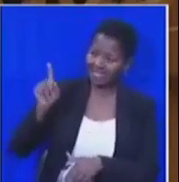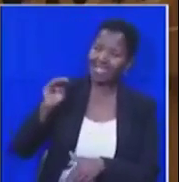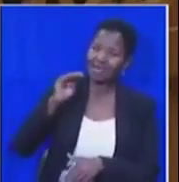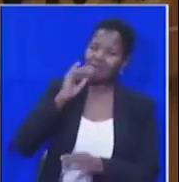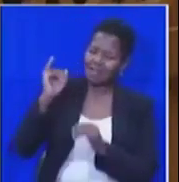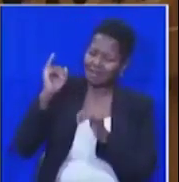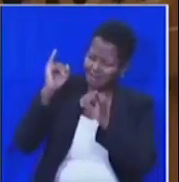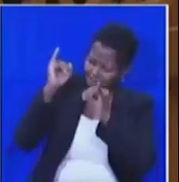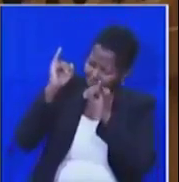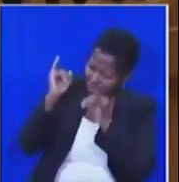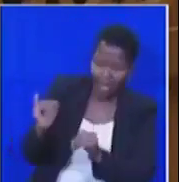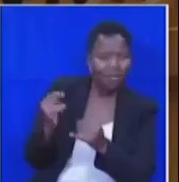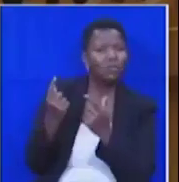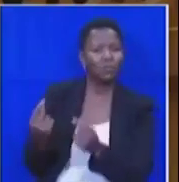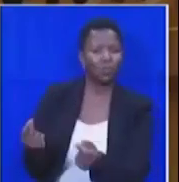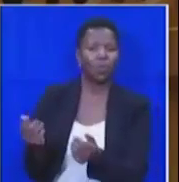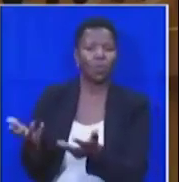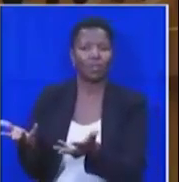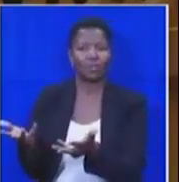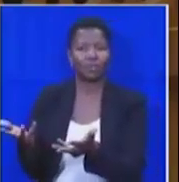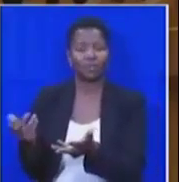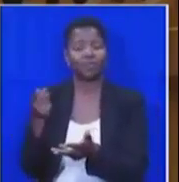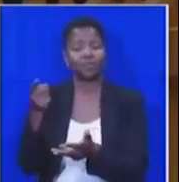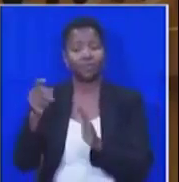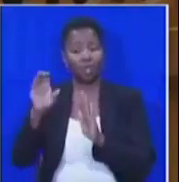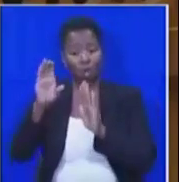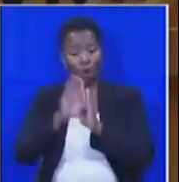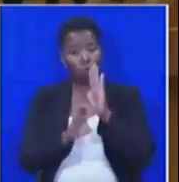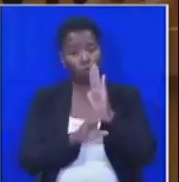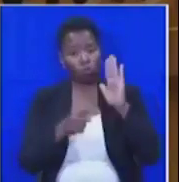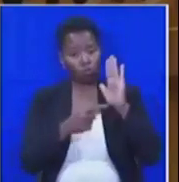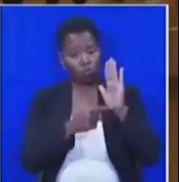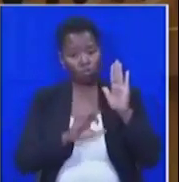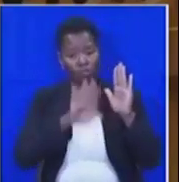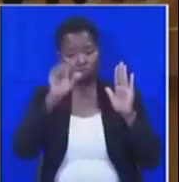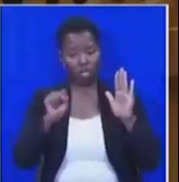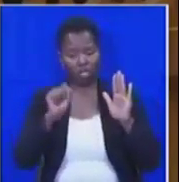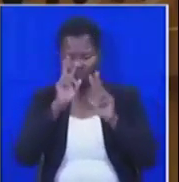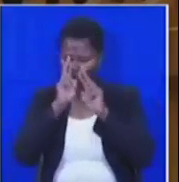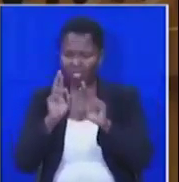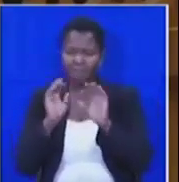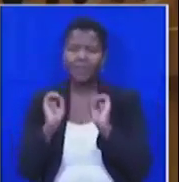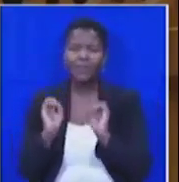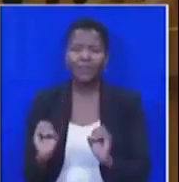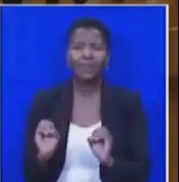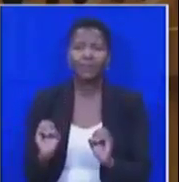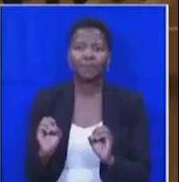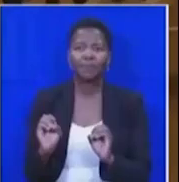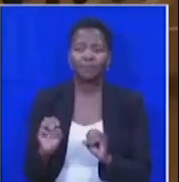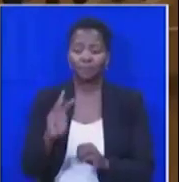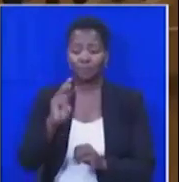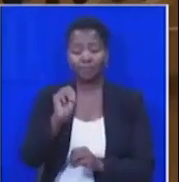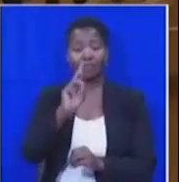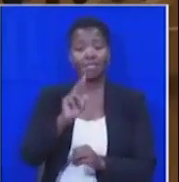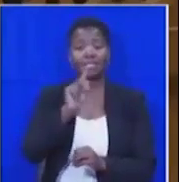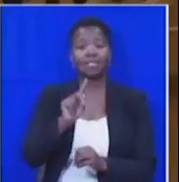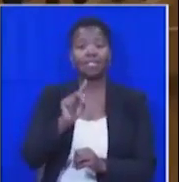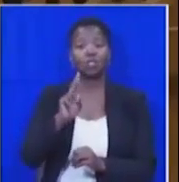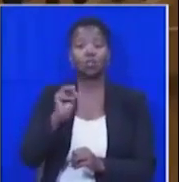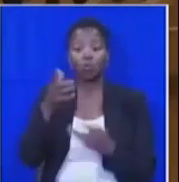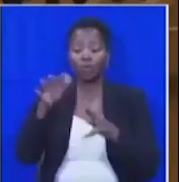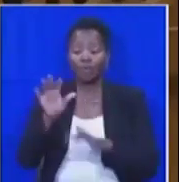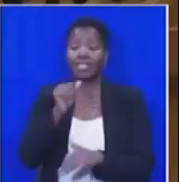impunity. He undermined the Constitution of the Republic of South Africa. Mr. Zuma meant what he said when he